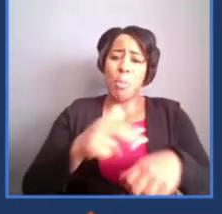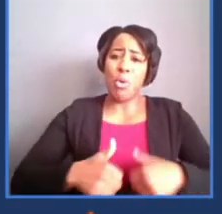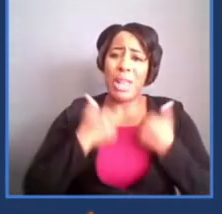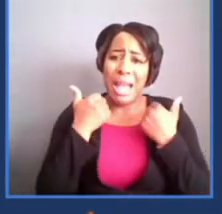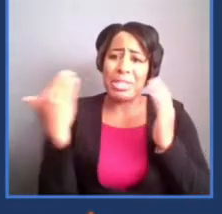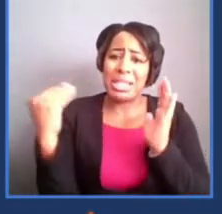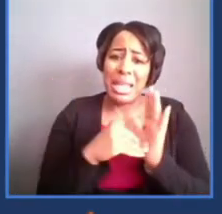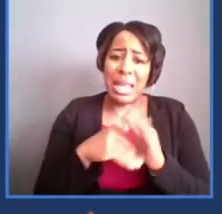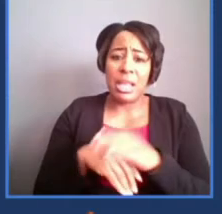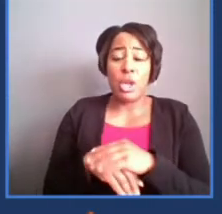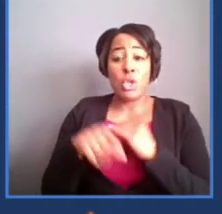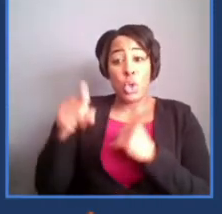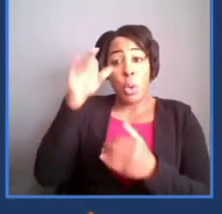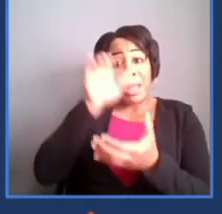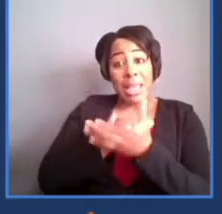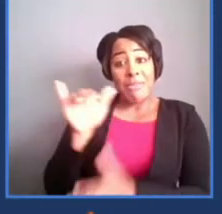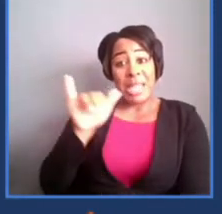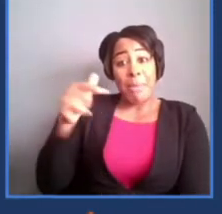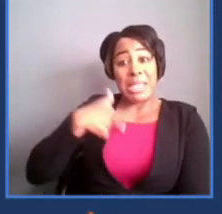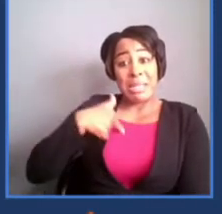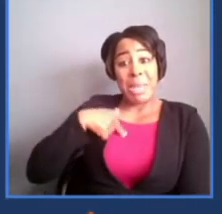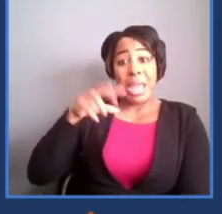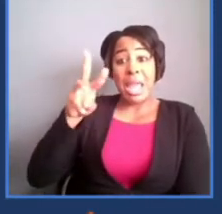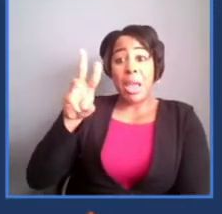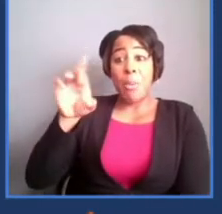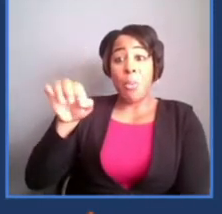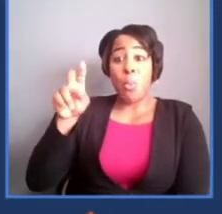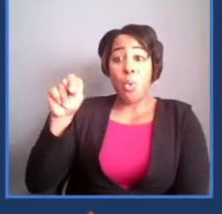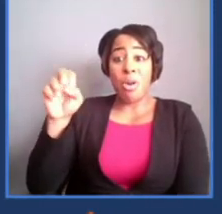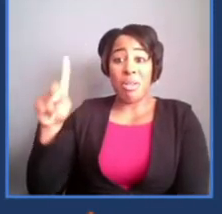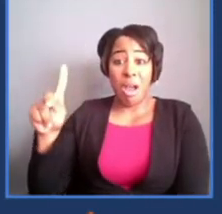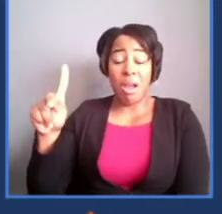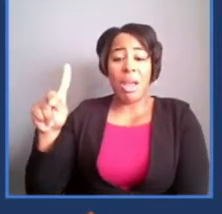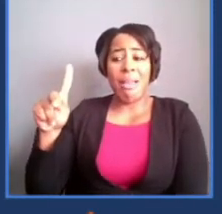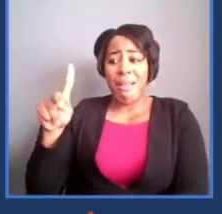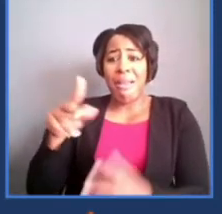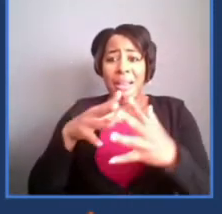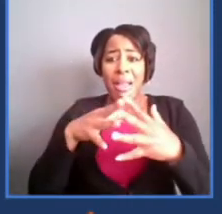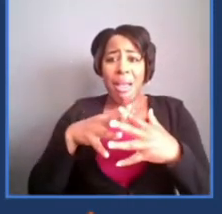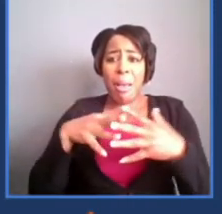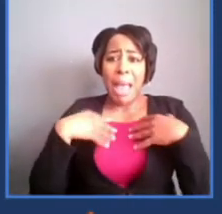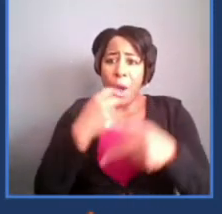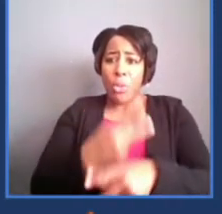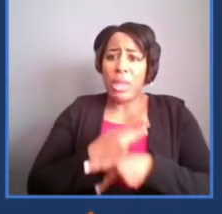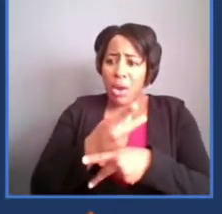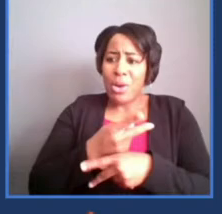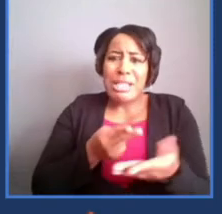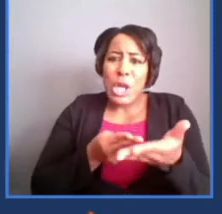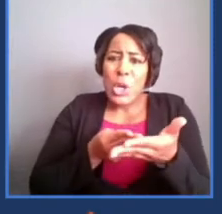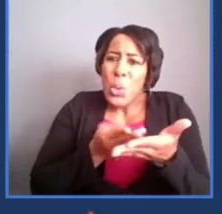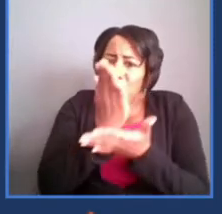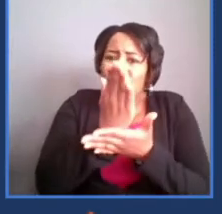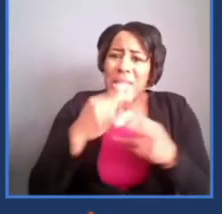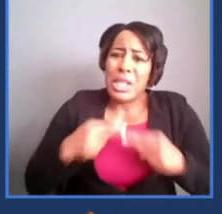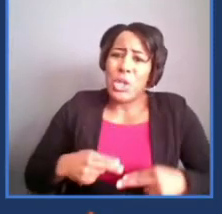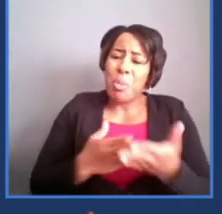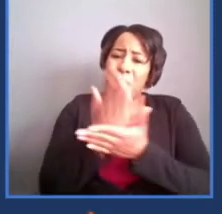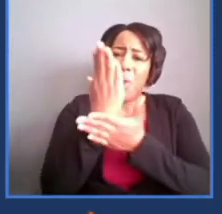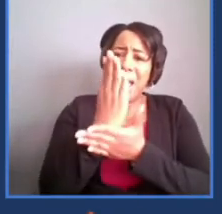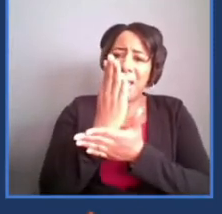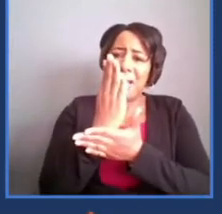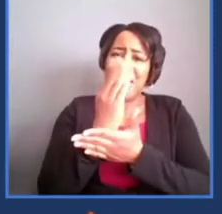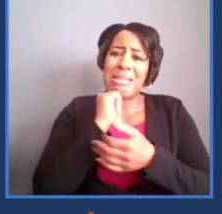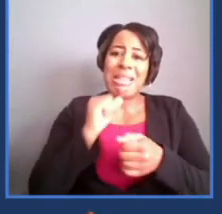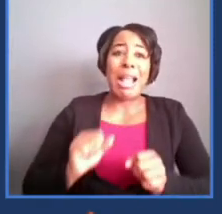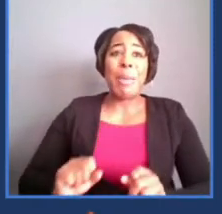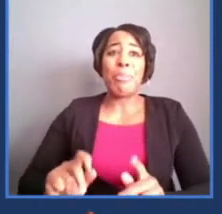does, that healthcare is a human right? Healthcare is a human right and not just a privilege for those who have enough money in